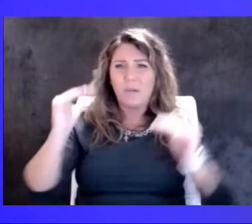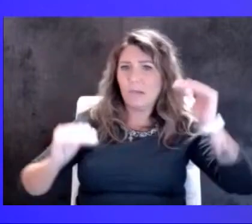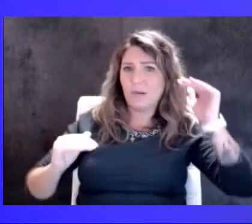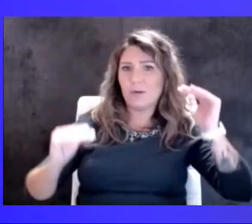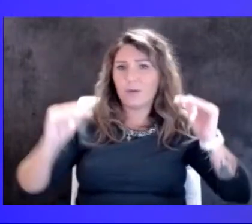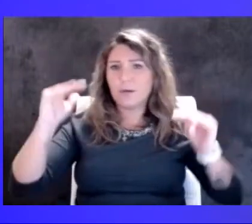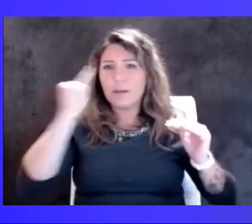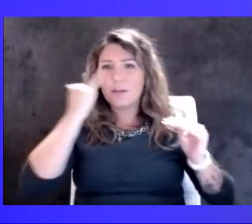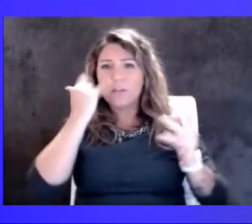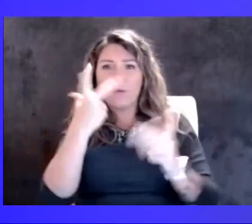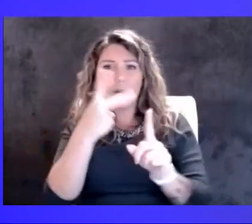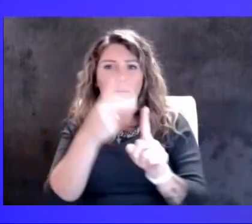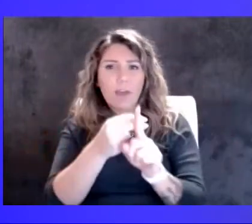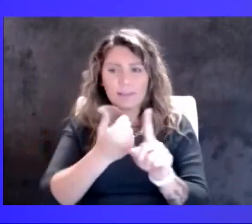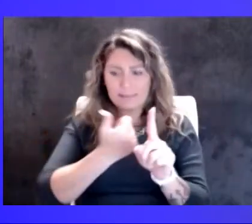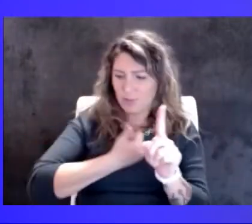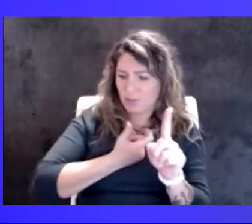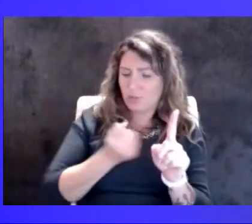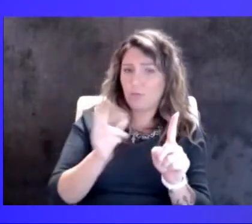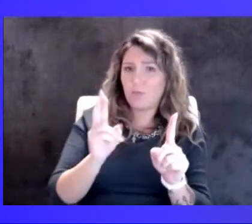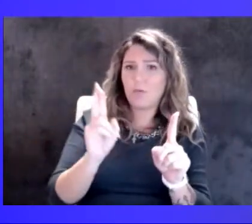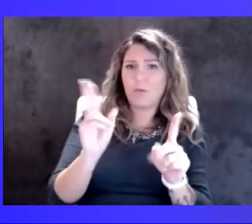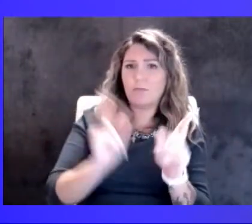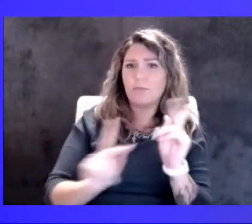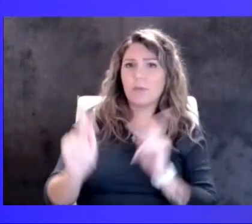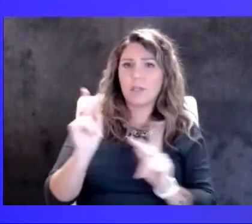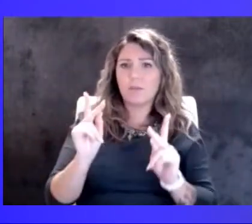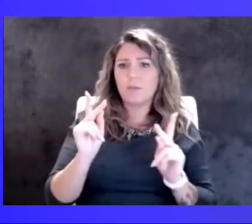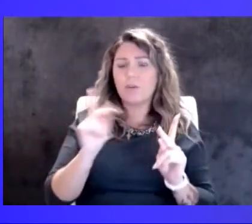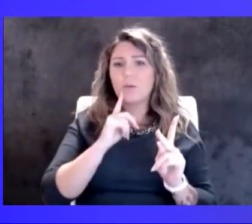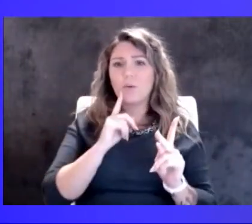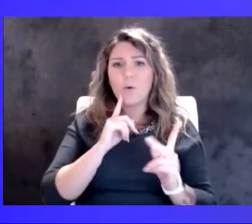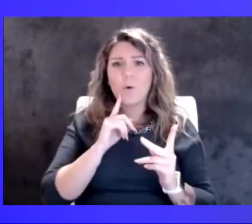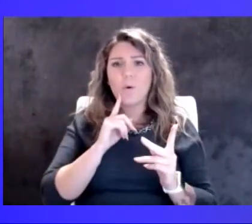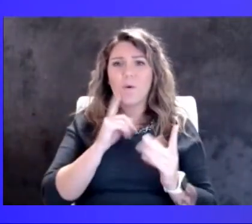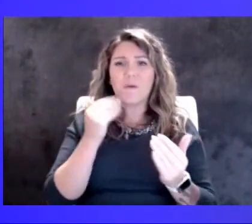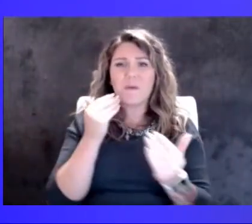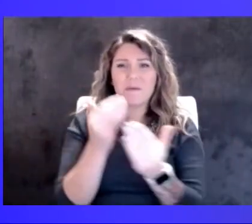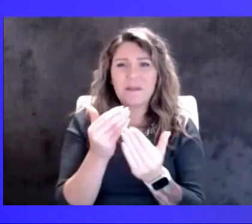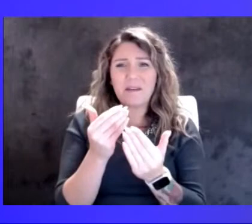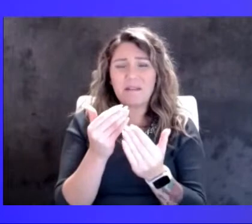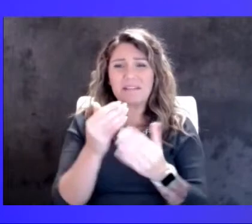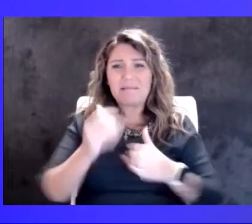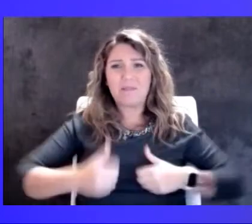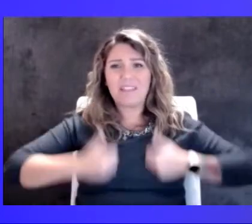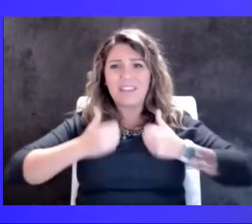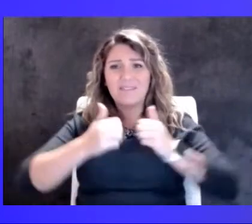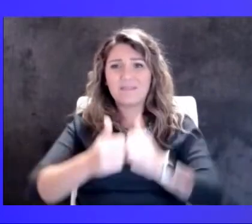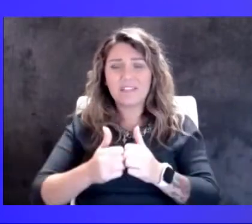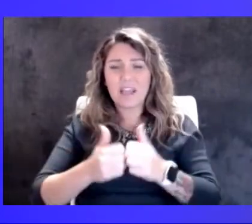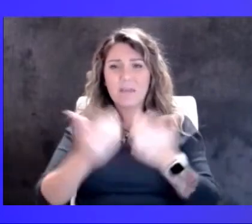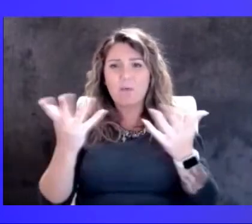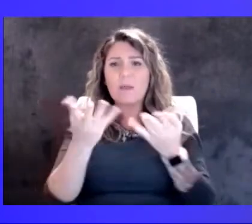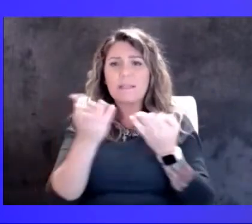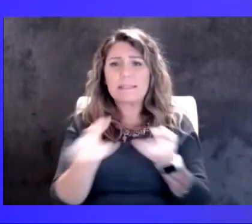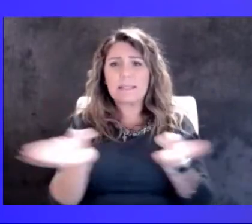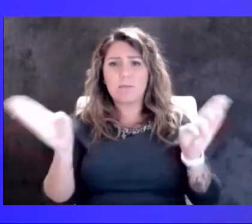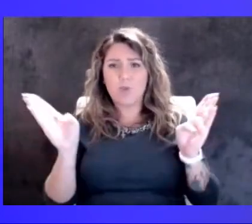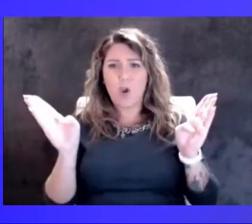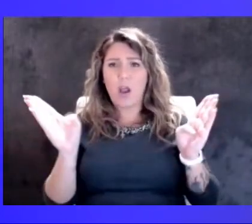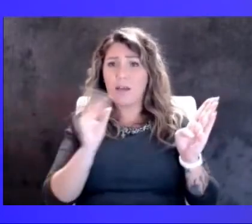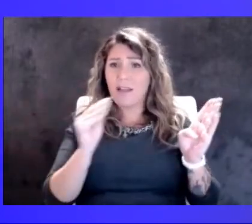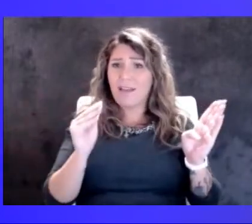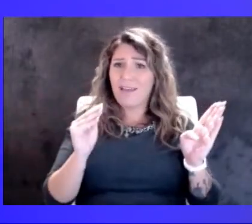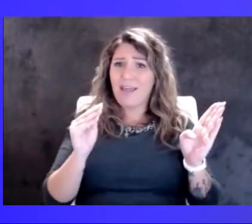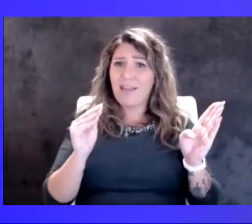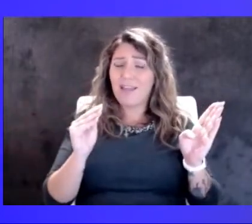vaccinated ourselves or people that are close in our households, of what the broader and long-term